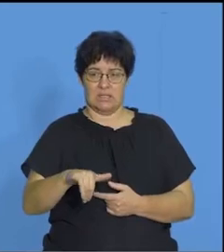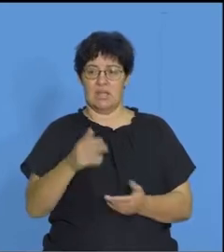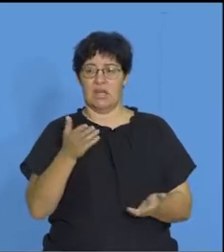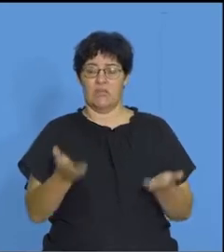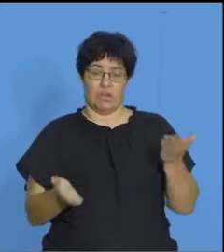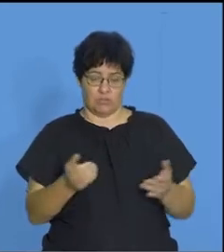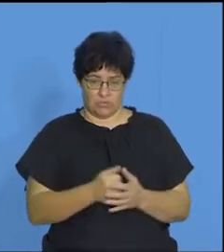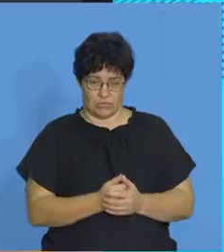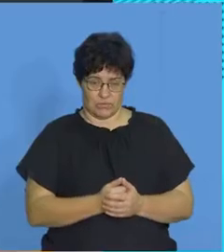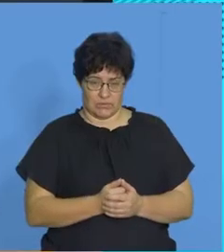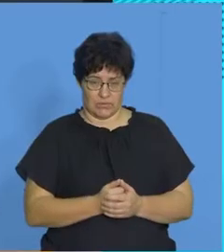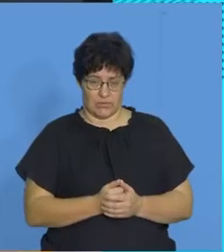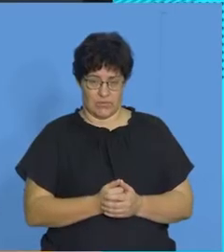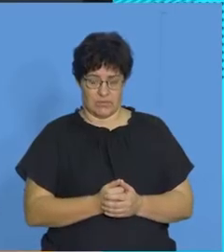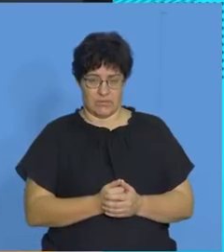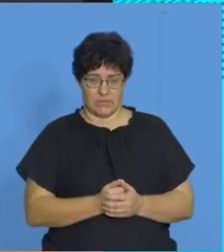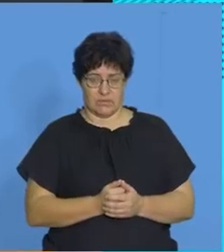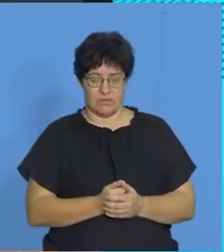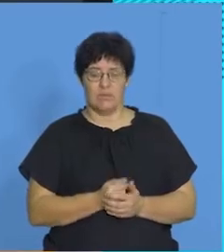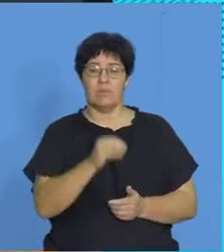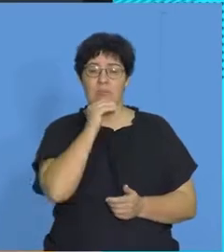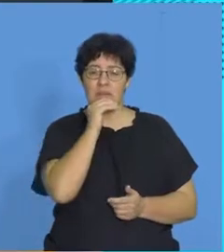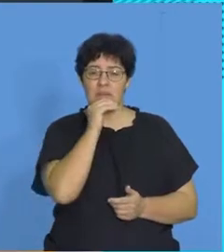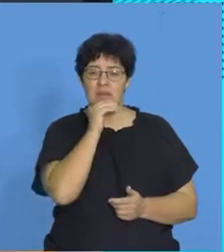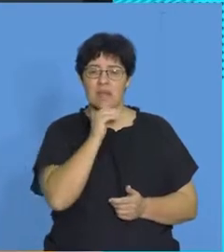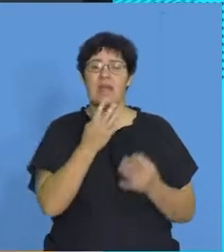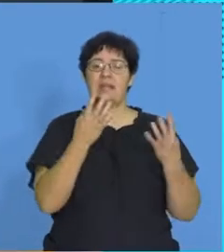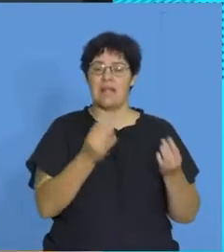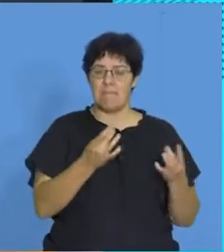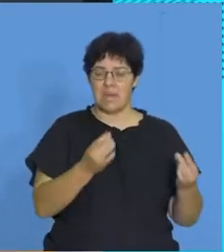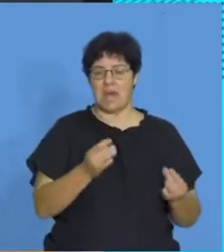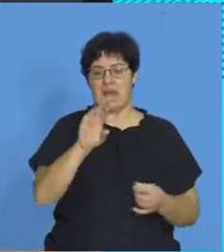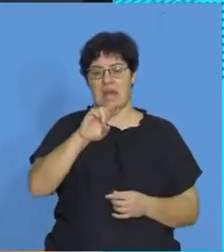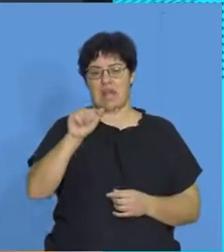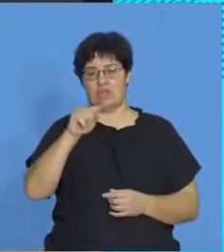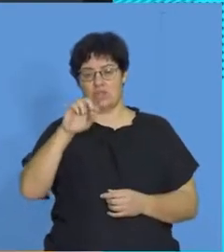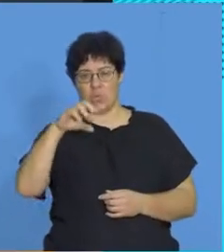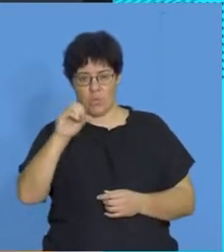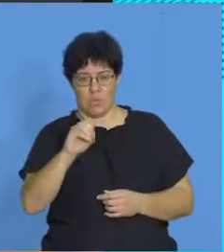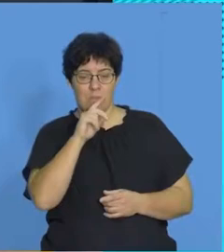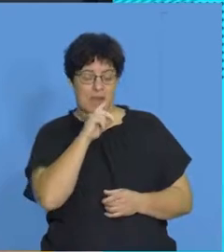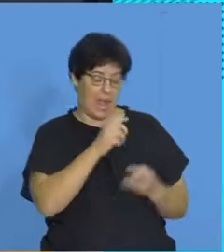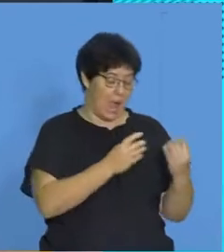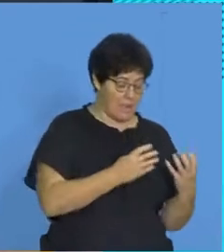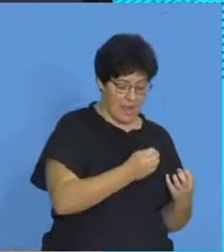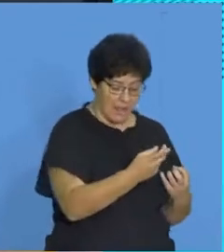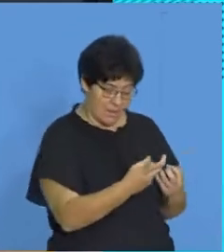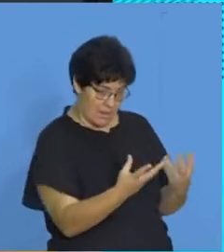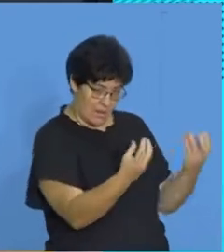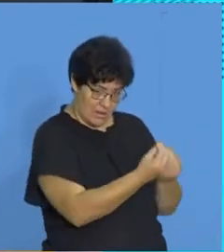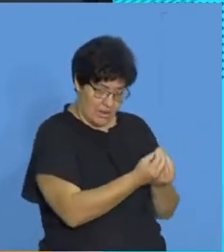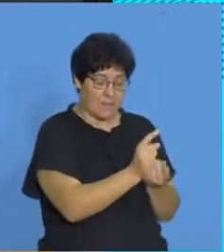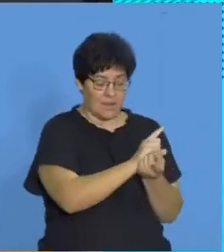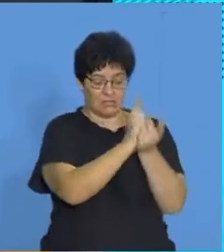in which substances react is actually, the whole number ratio in which these substances participate in a